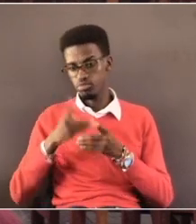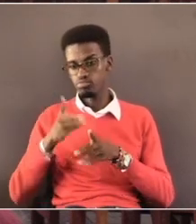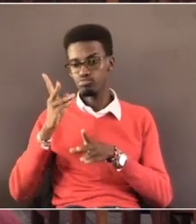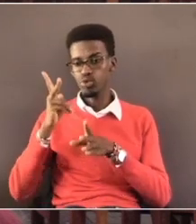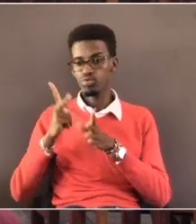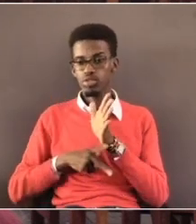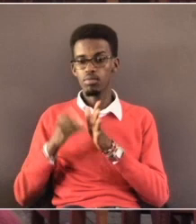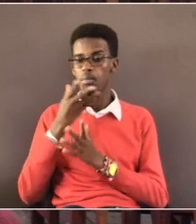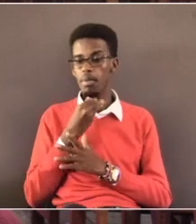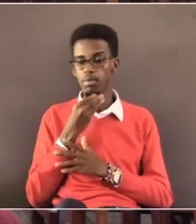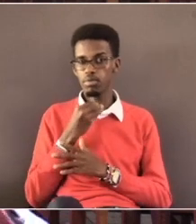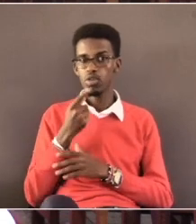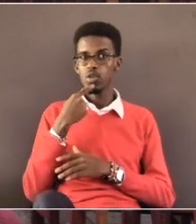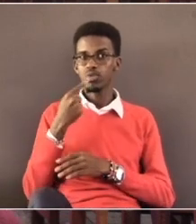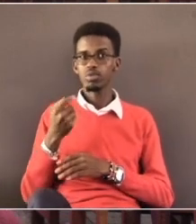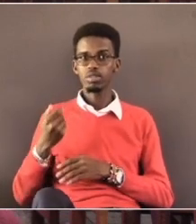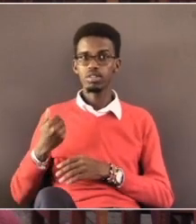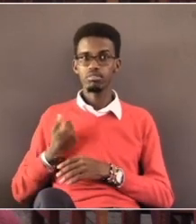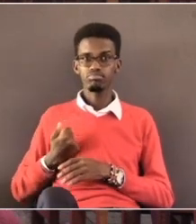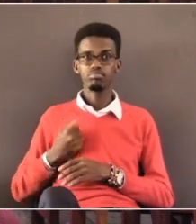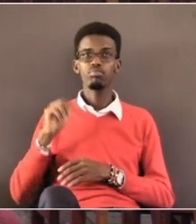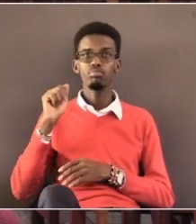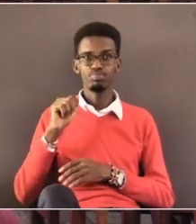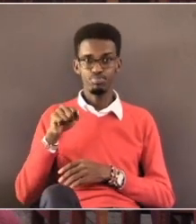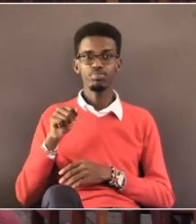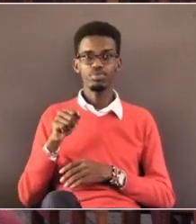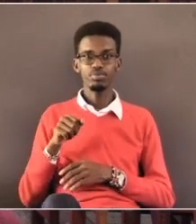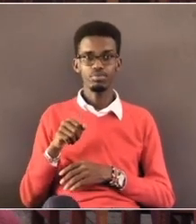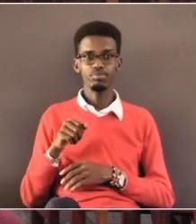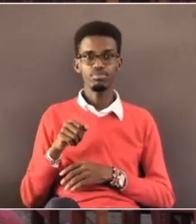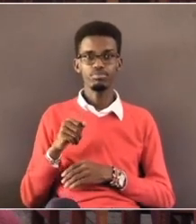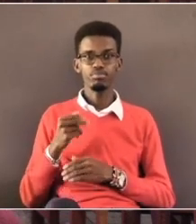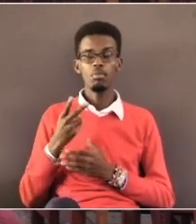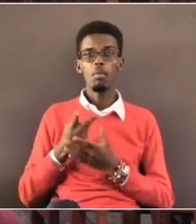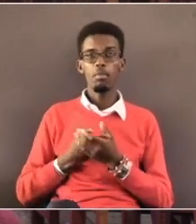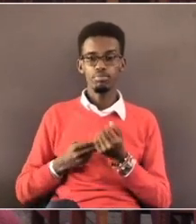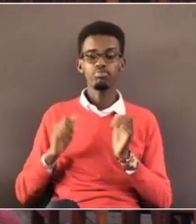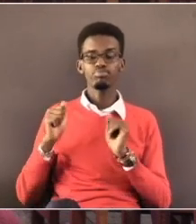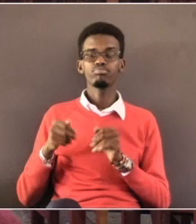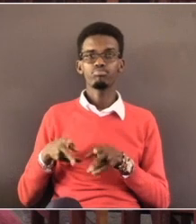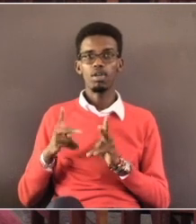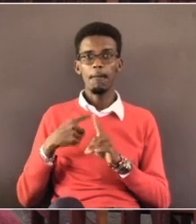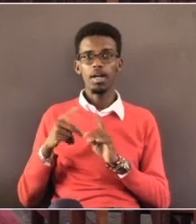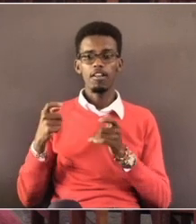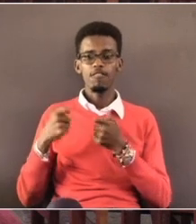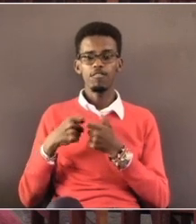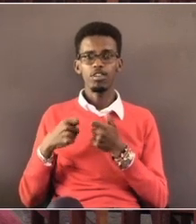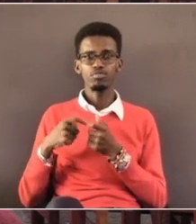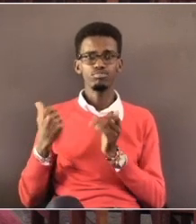man. So even the ladies domestic violence, it goes both ways. But physical